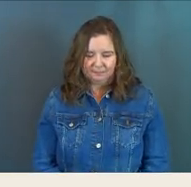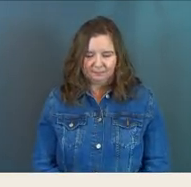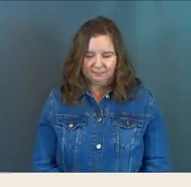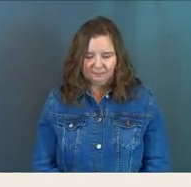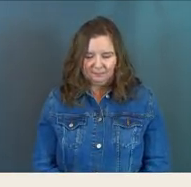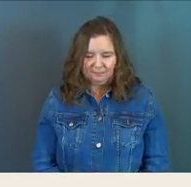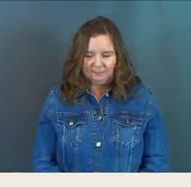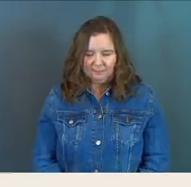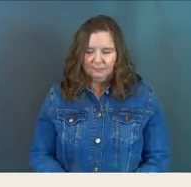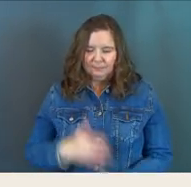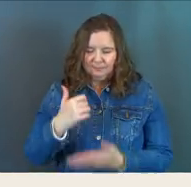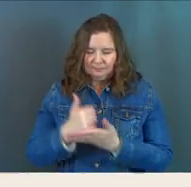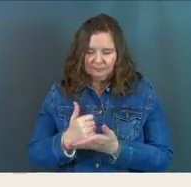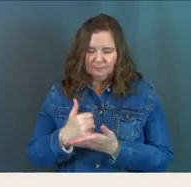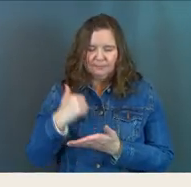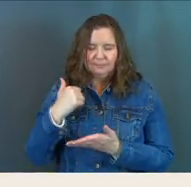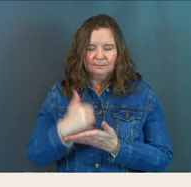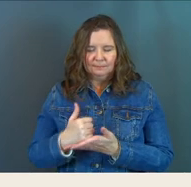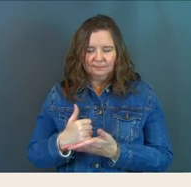Amen. Amen.